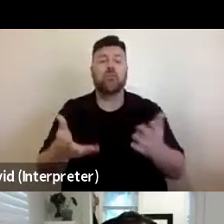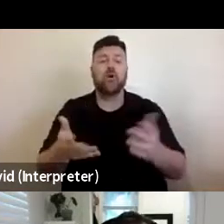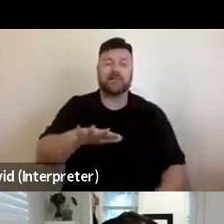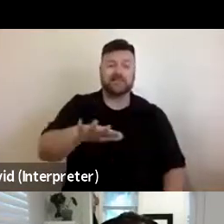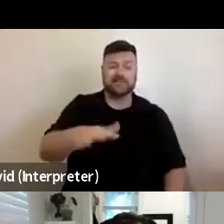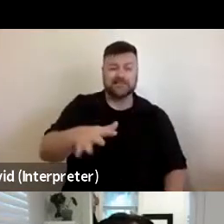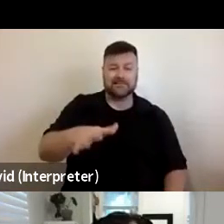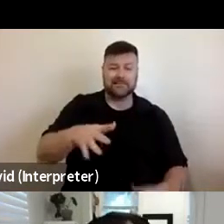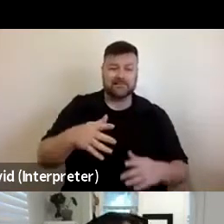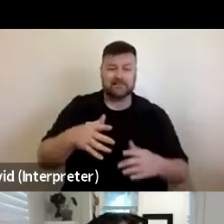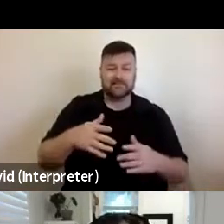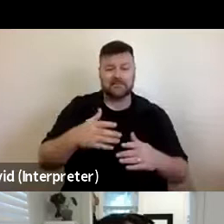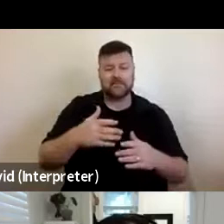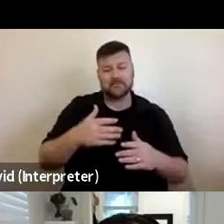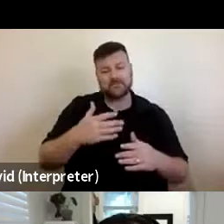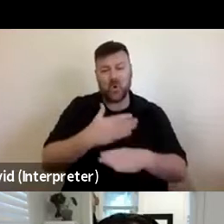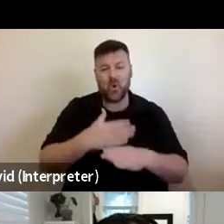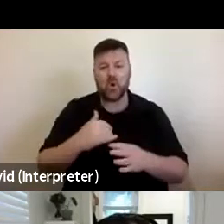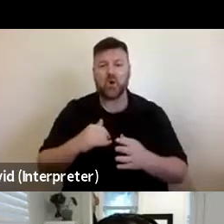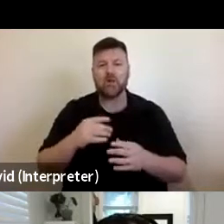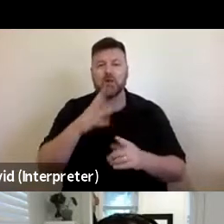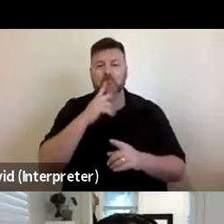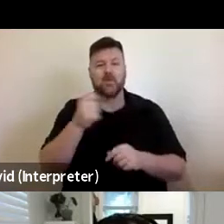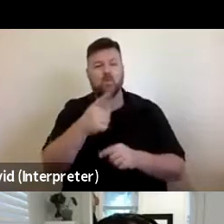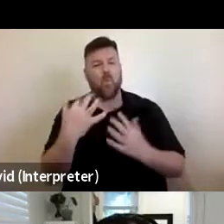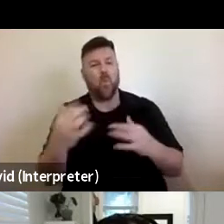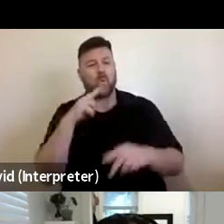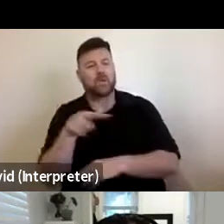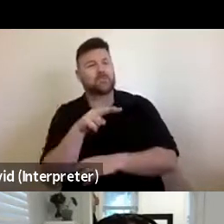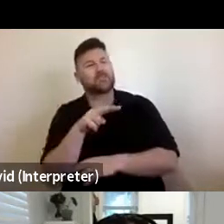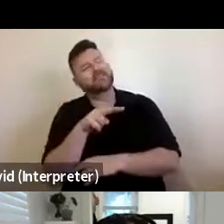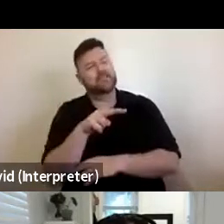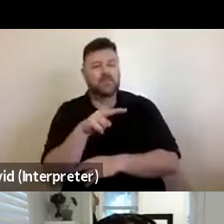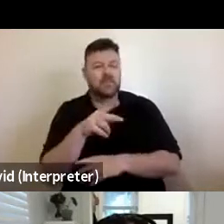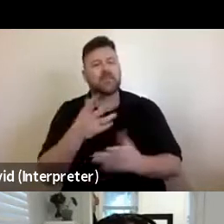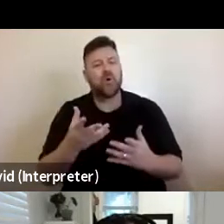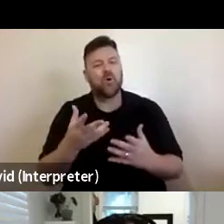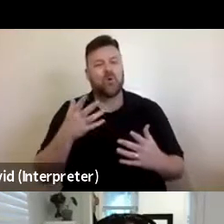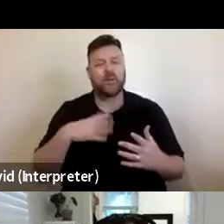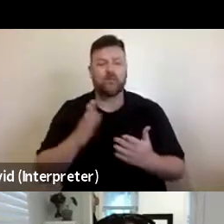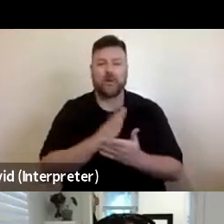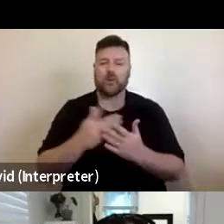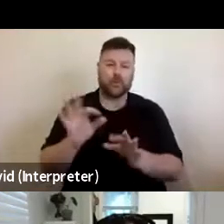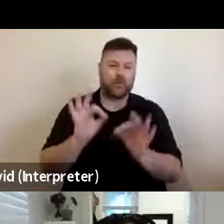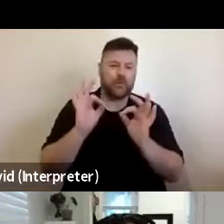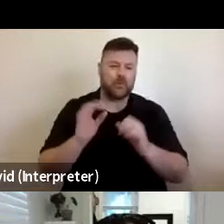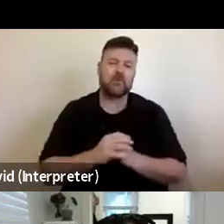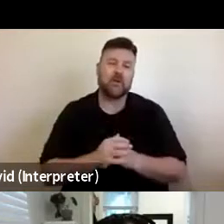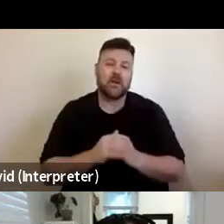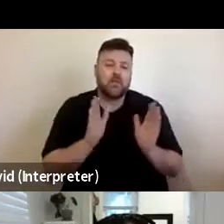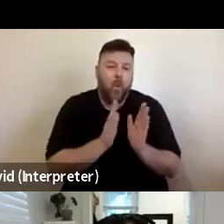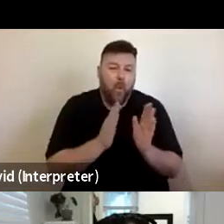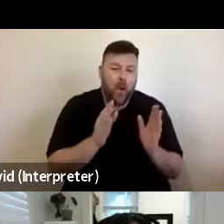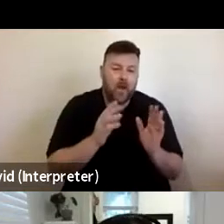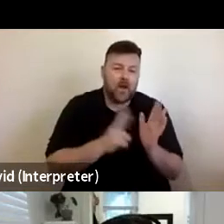future, which is fine for bigger orgs, but it's a challenge for the smaller production places and smaller venues and smaller